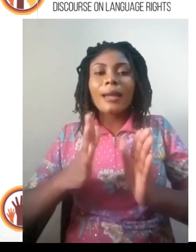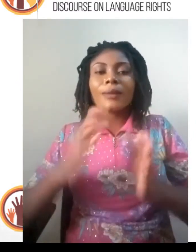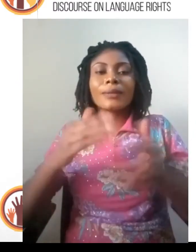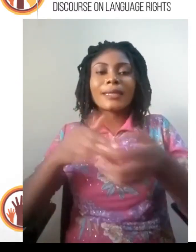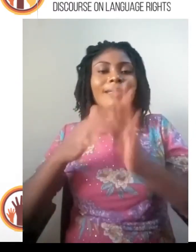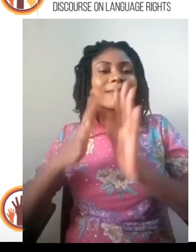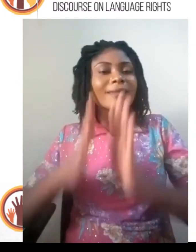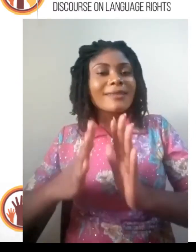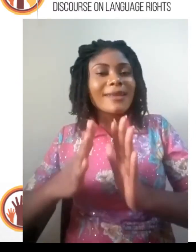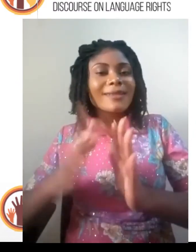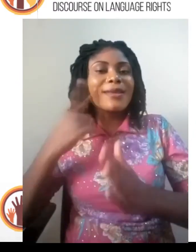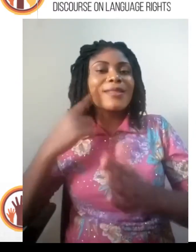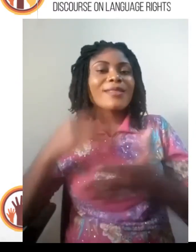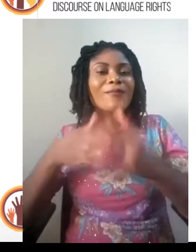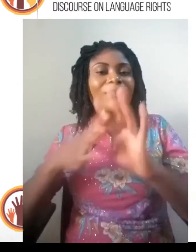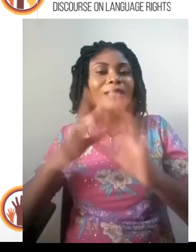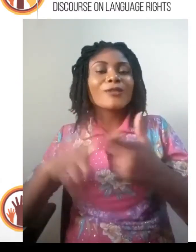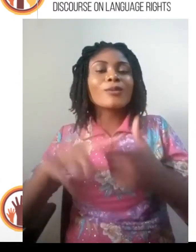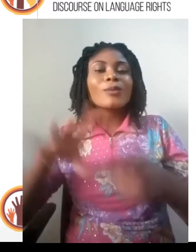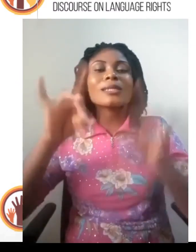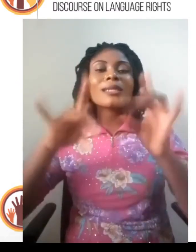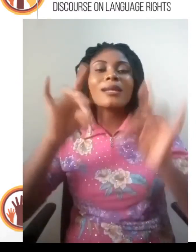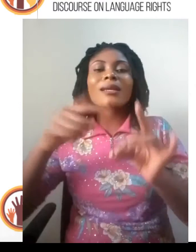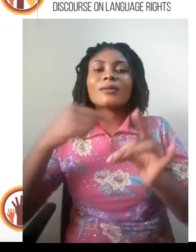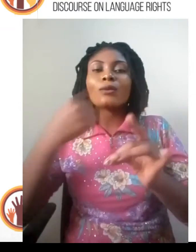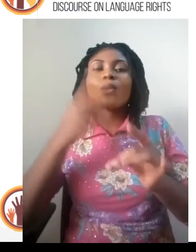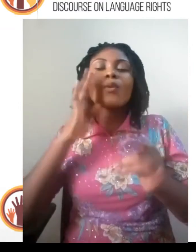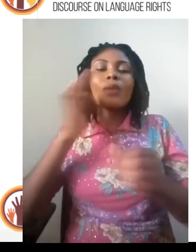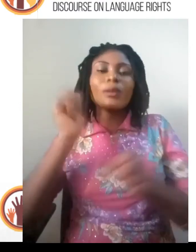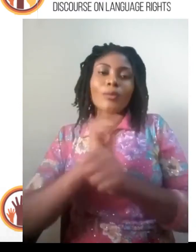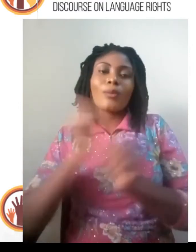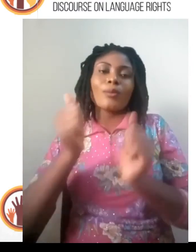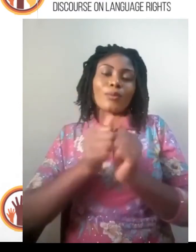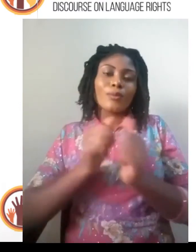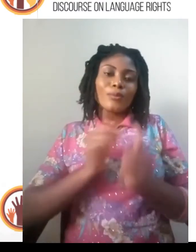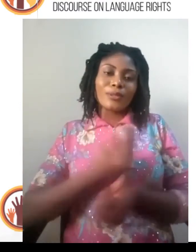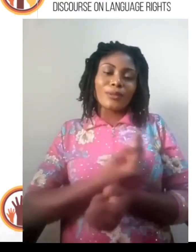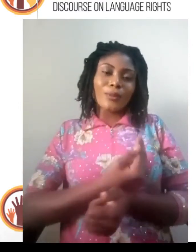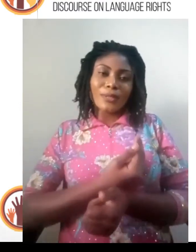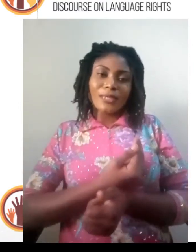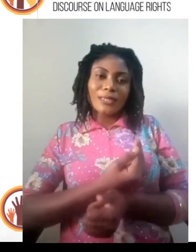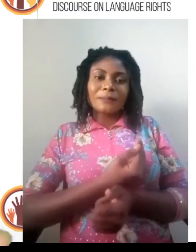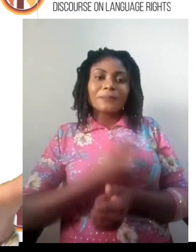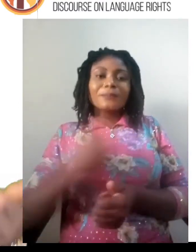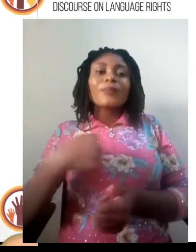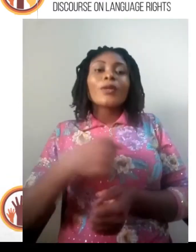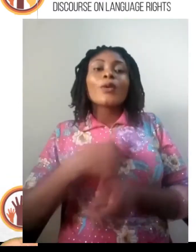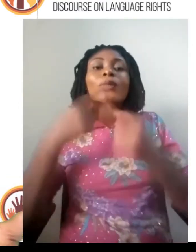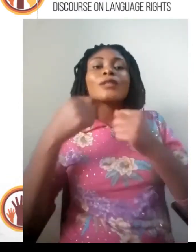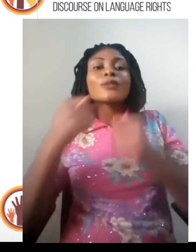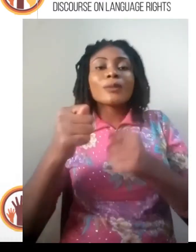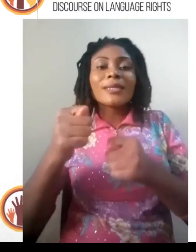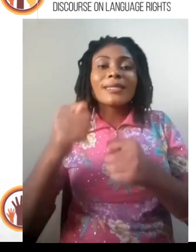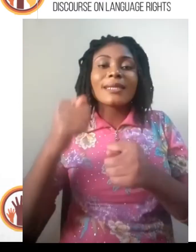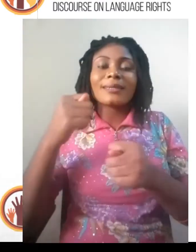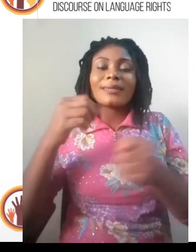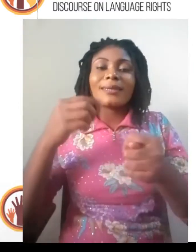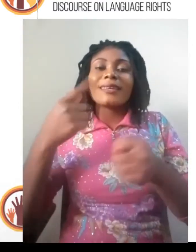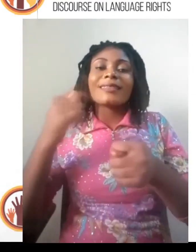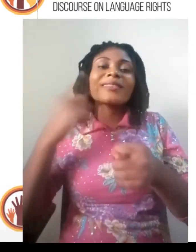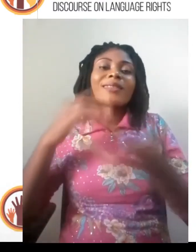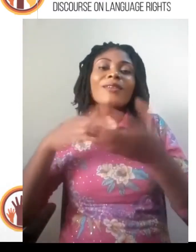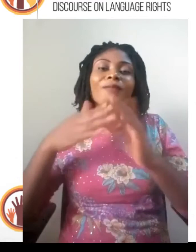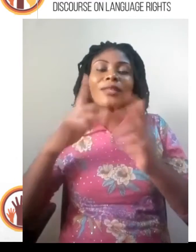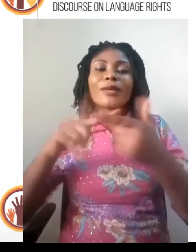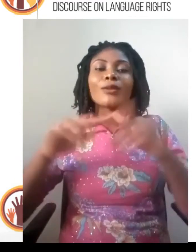that the leader would be fair enough to give us people that work with us through the week, not repeating